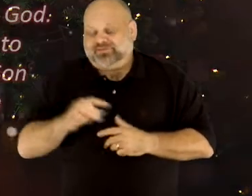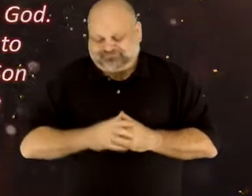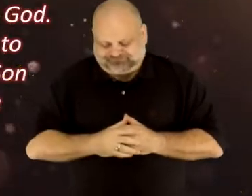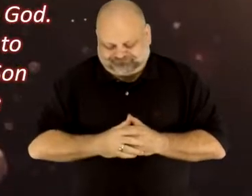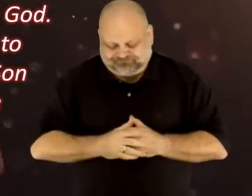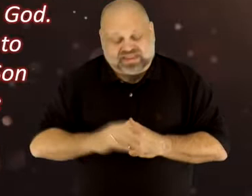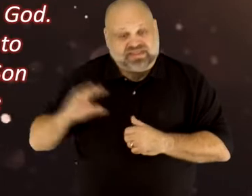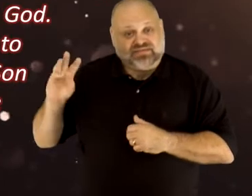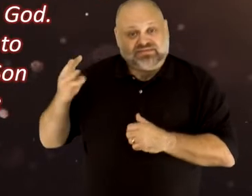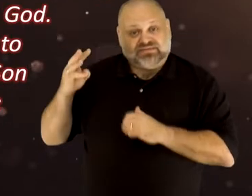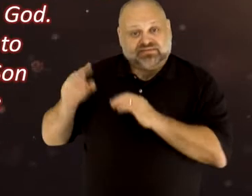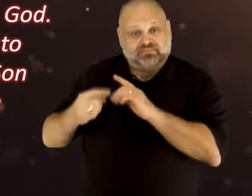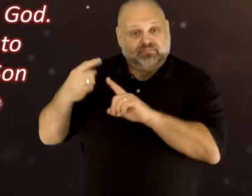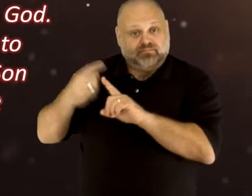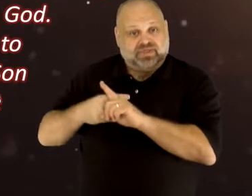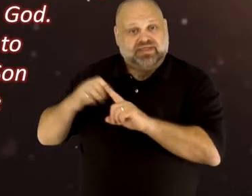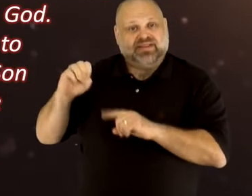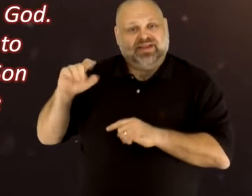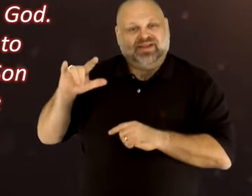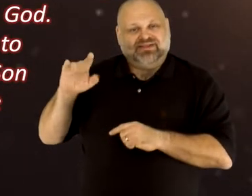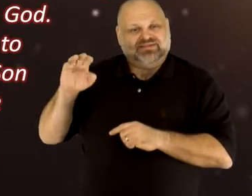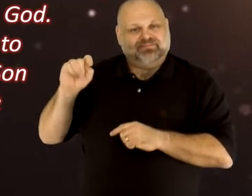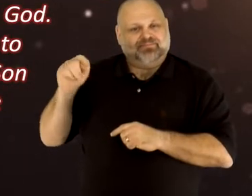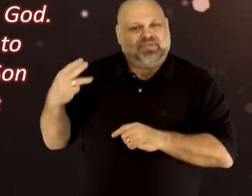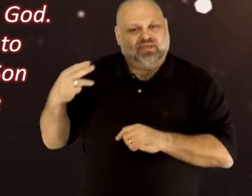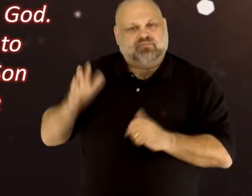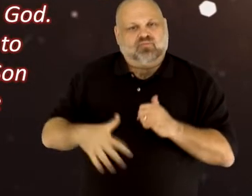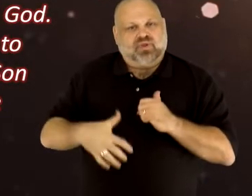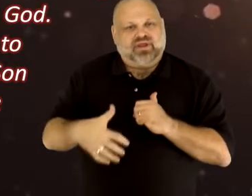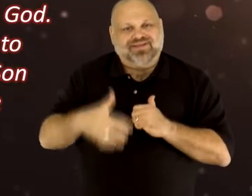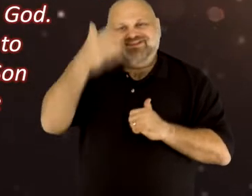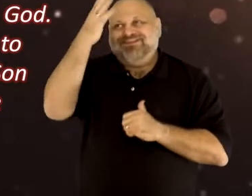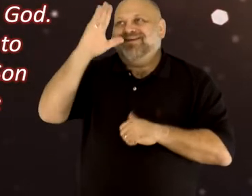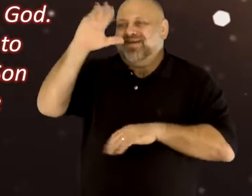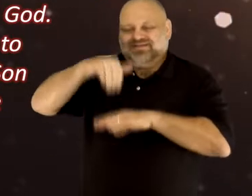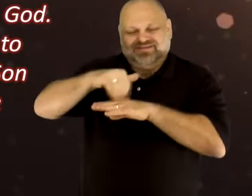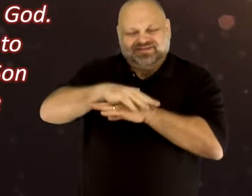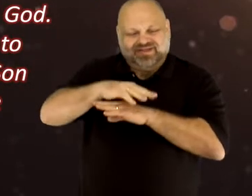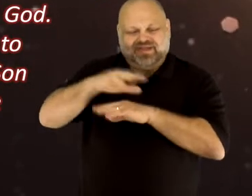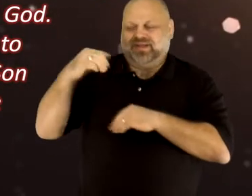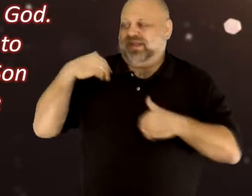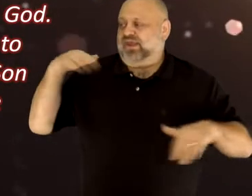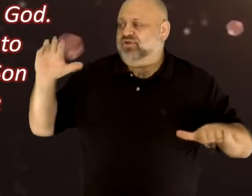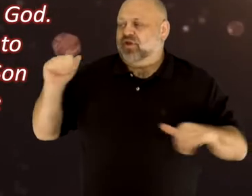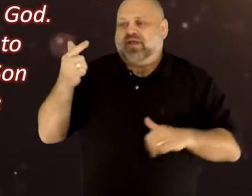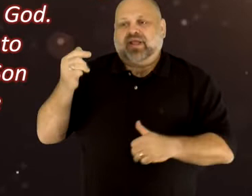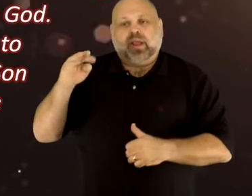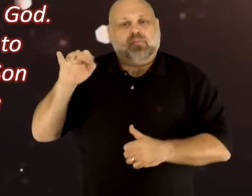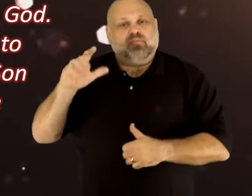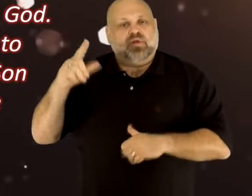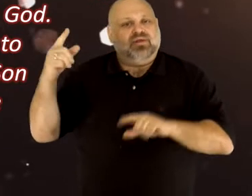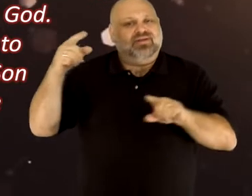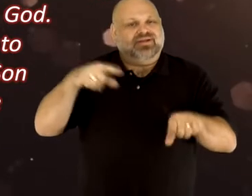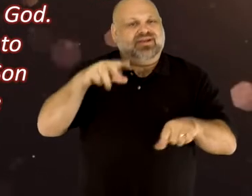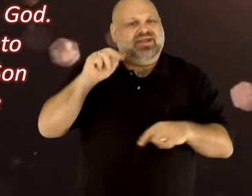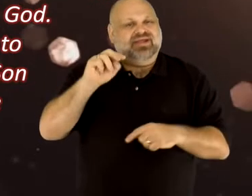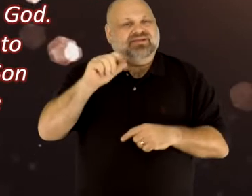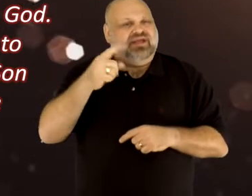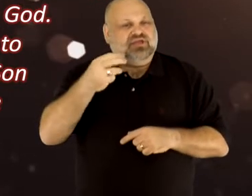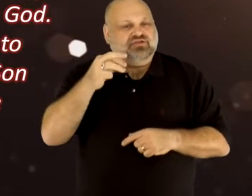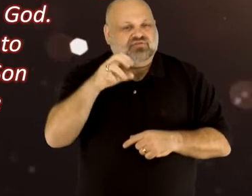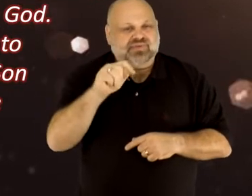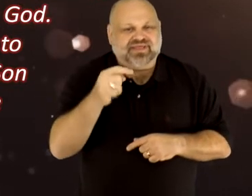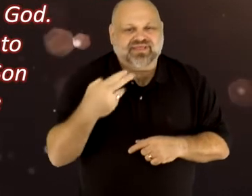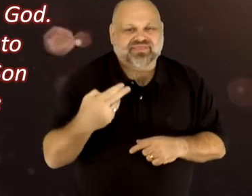38. In the 6 months of Elizabeth's pregnancy, God sent the angel Gabriel to Nazareth, a town in Galilee, to a